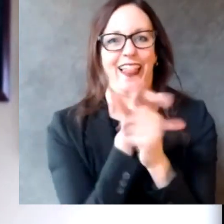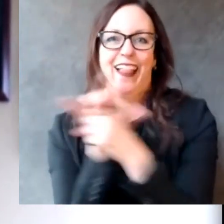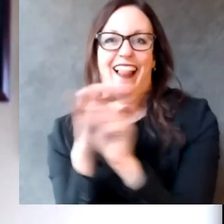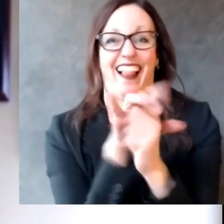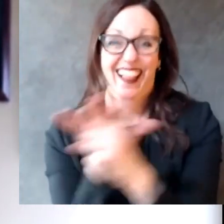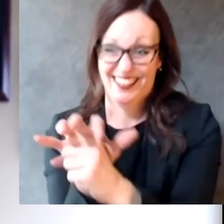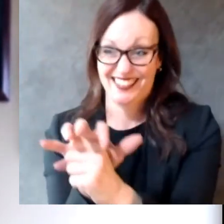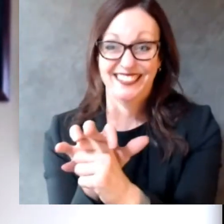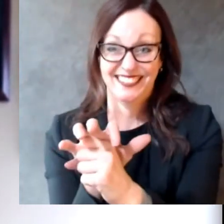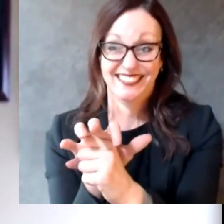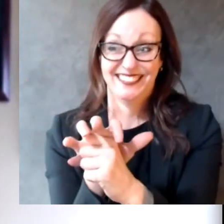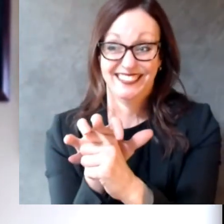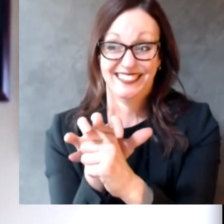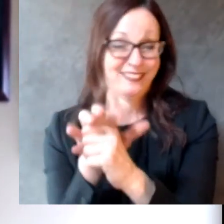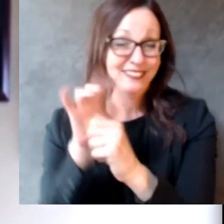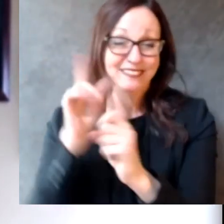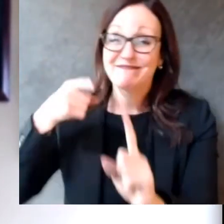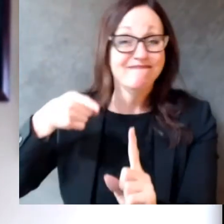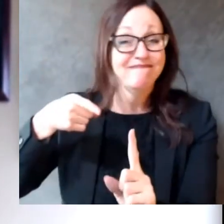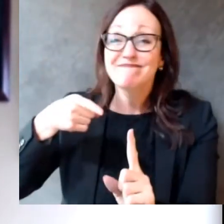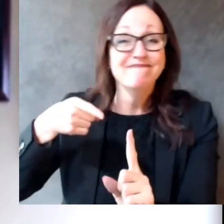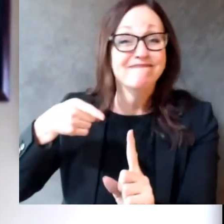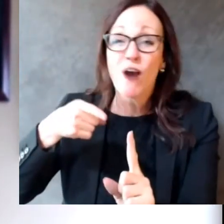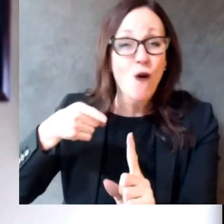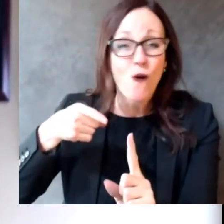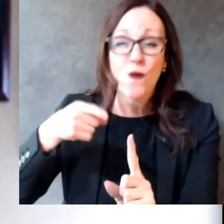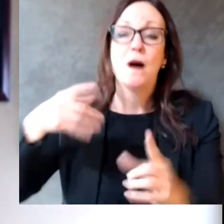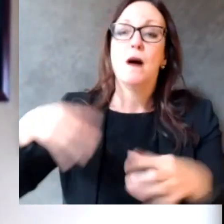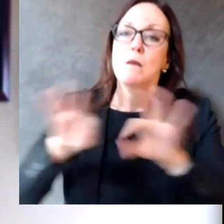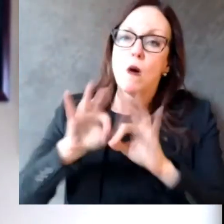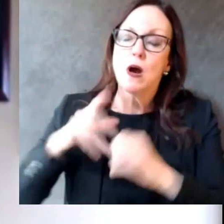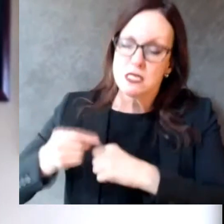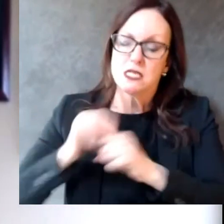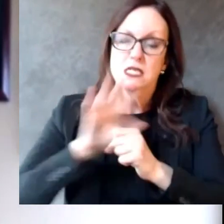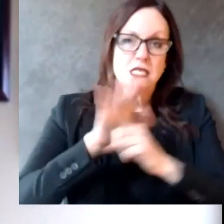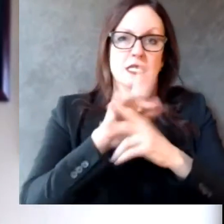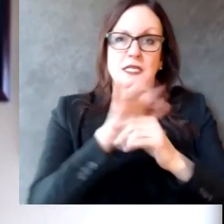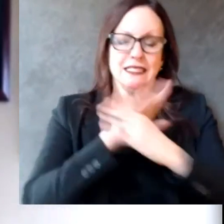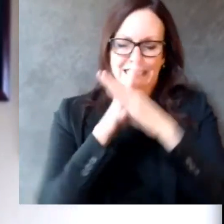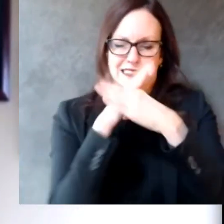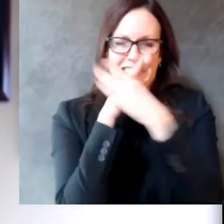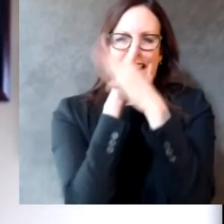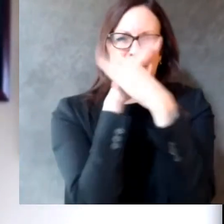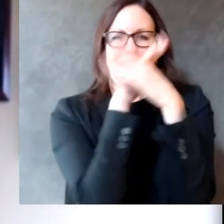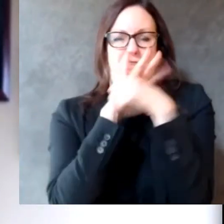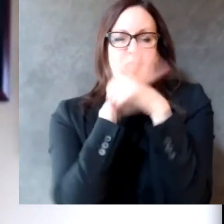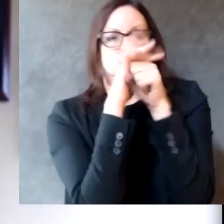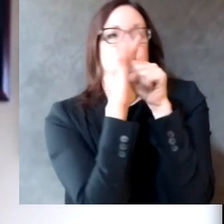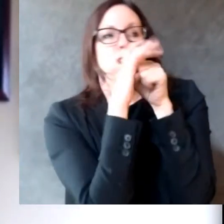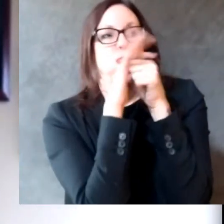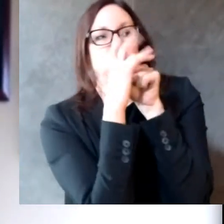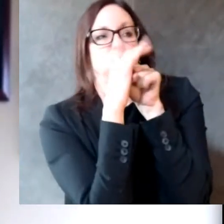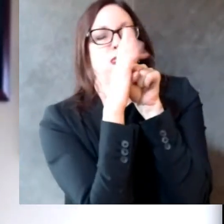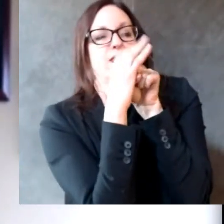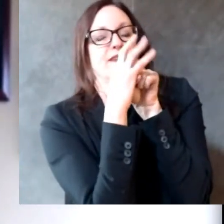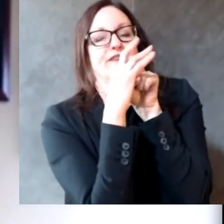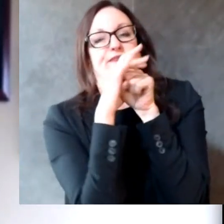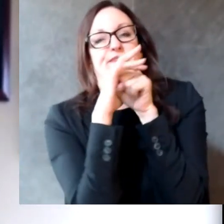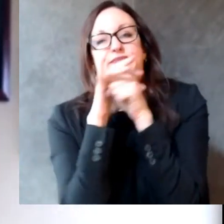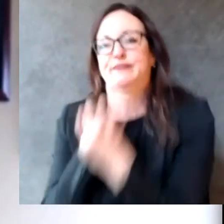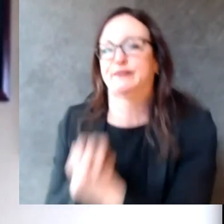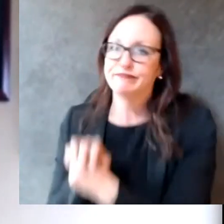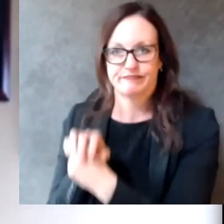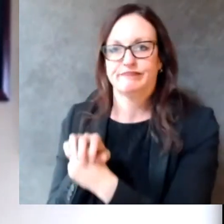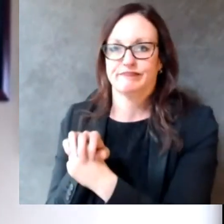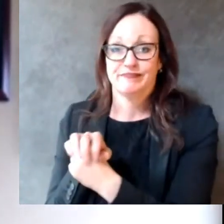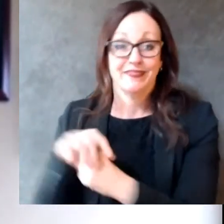against the epidemic that's sustaining. So we can make essentially herd immunity easier to happen by continuing